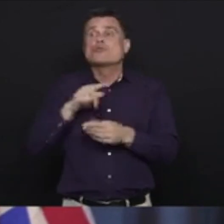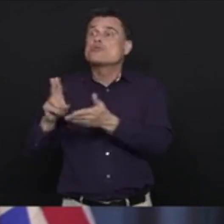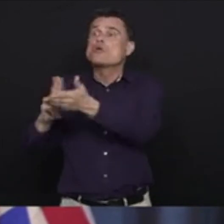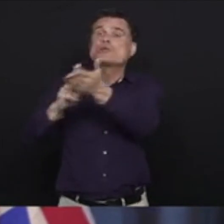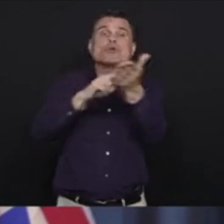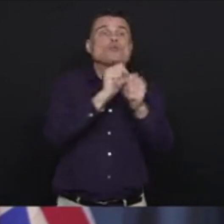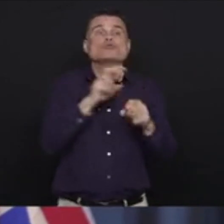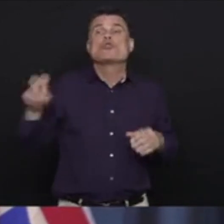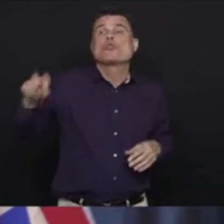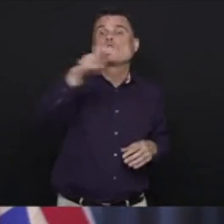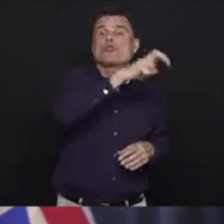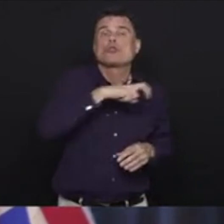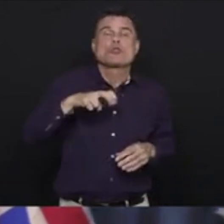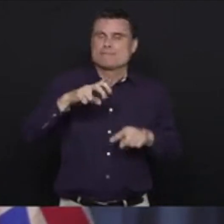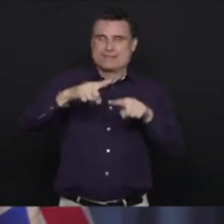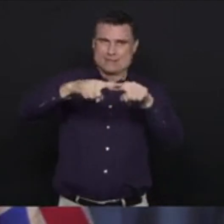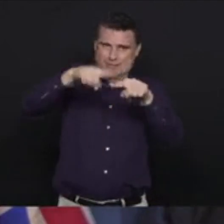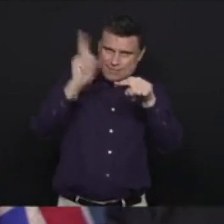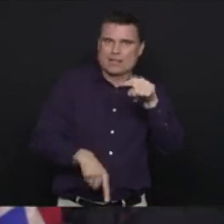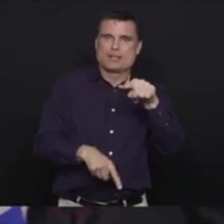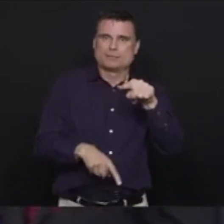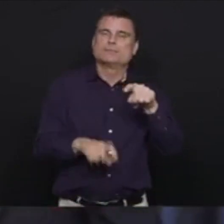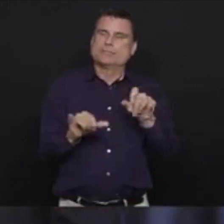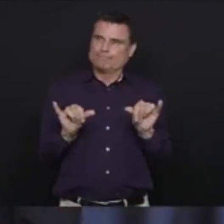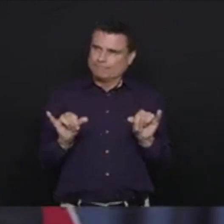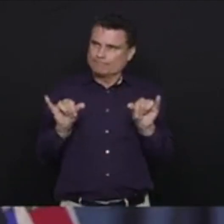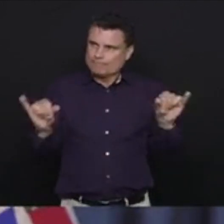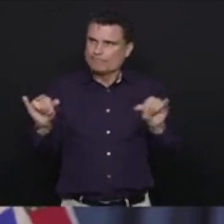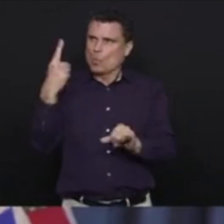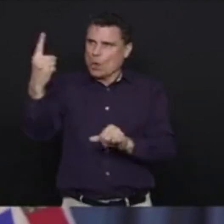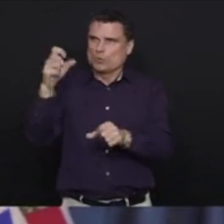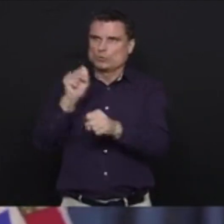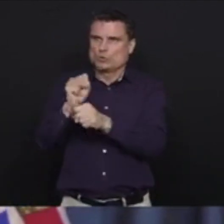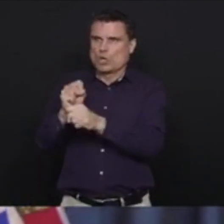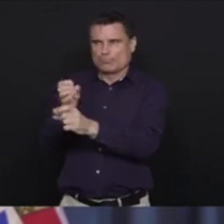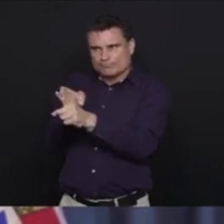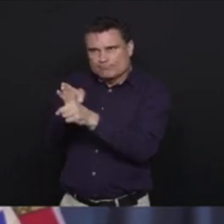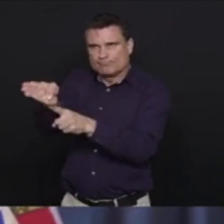sector. But I'll leave the details to you. Okay.